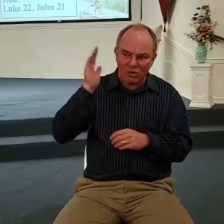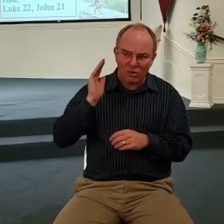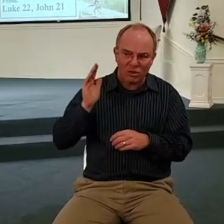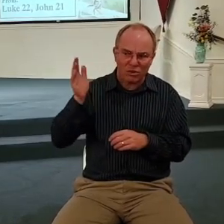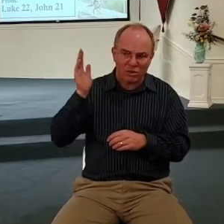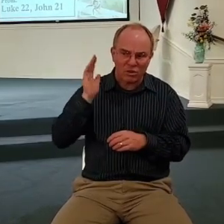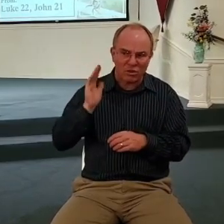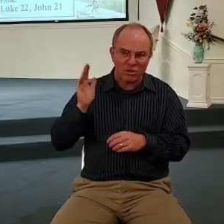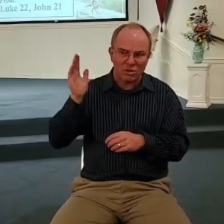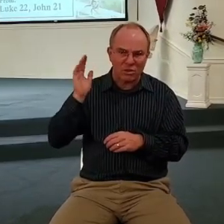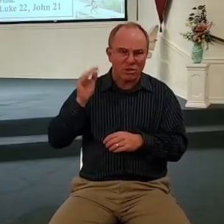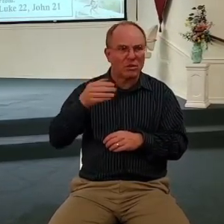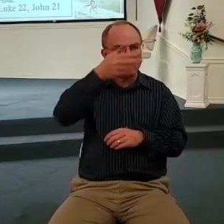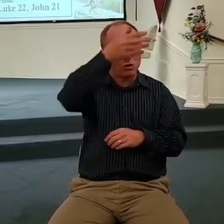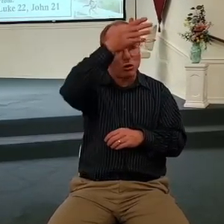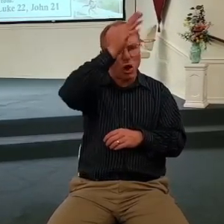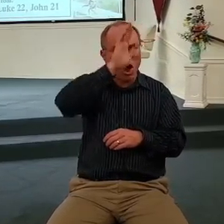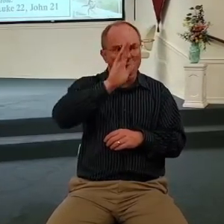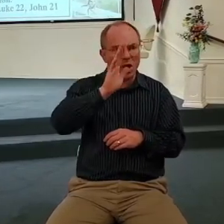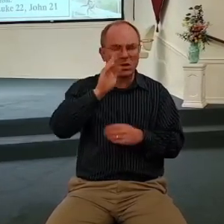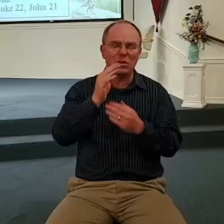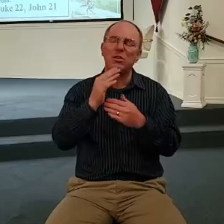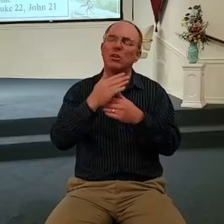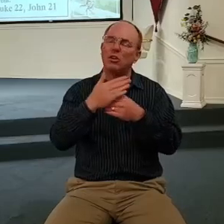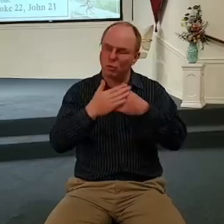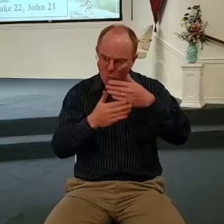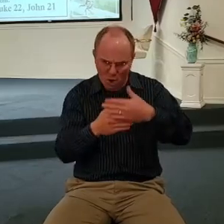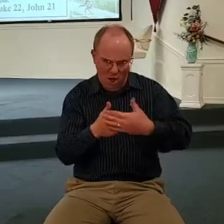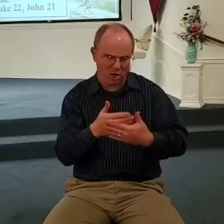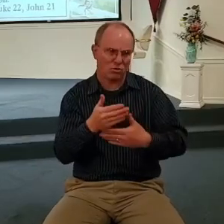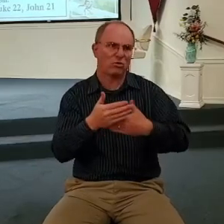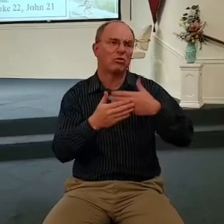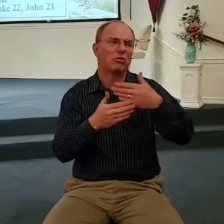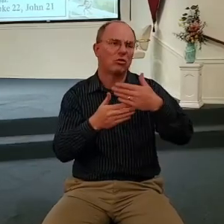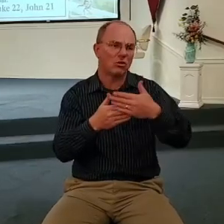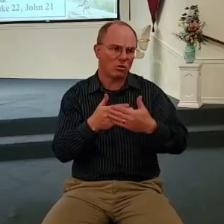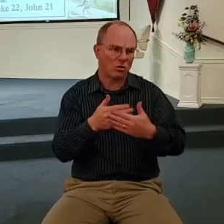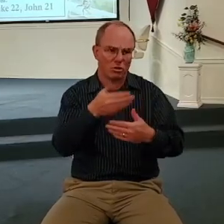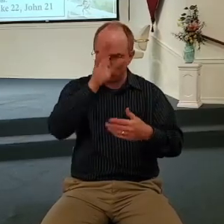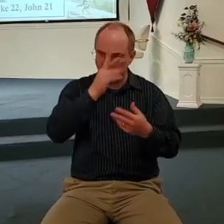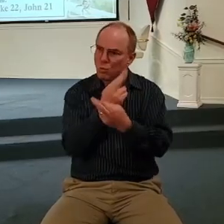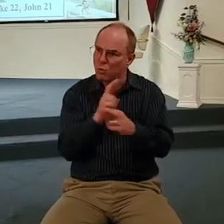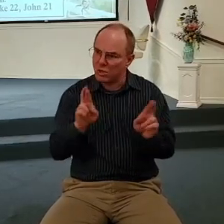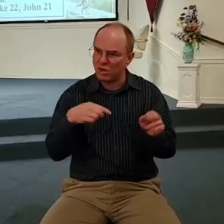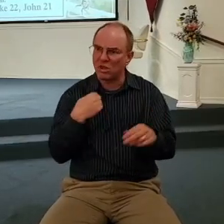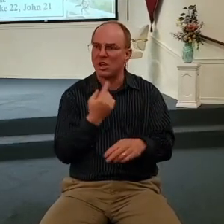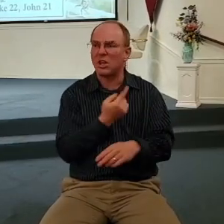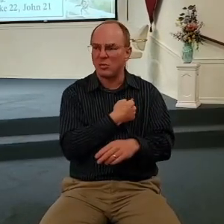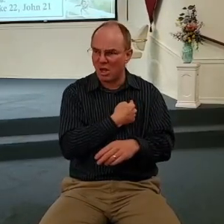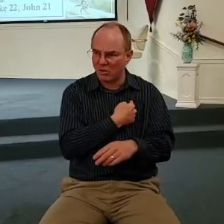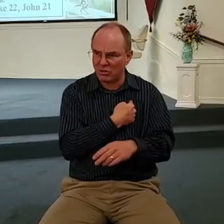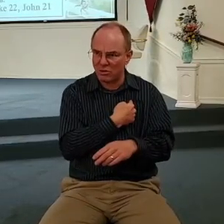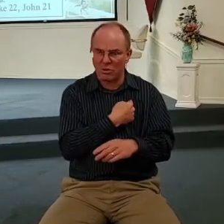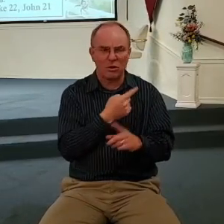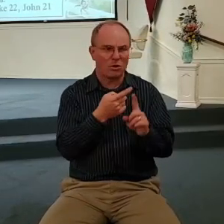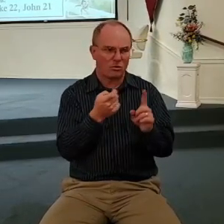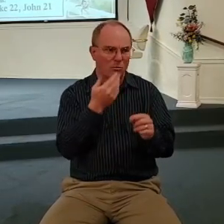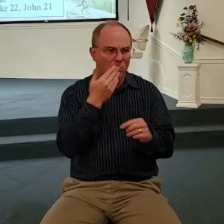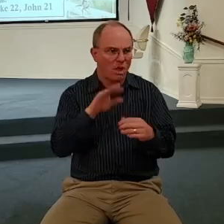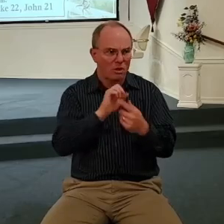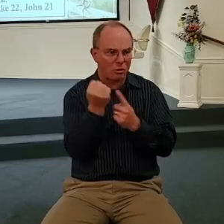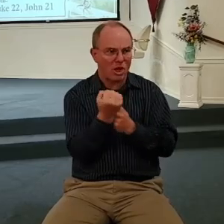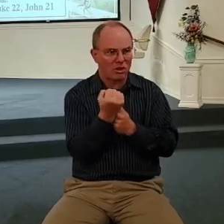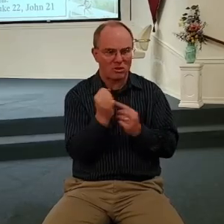God has been gracious at different times, and he's redeemed us of certain situations, saving us